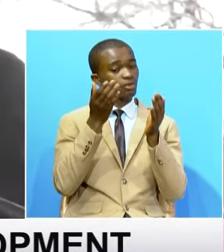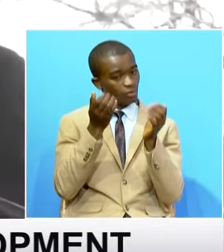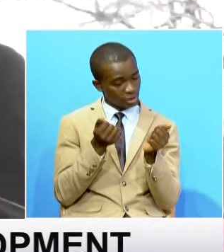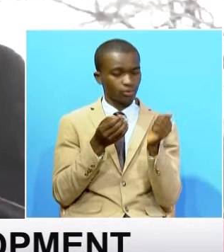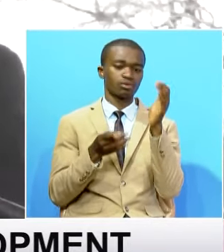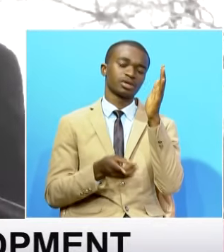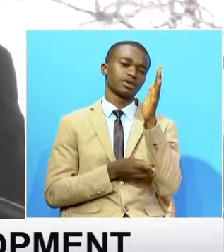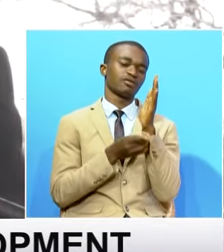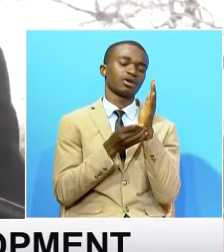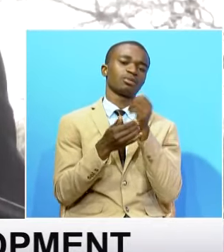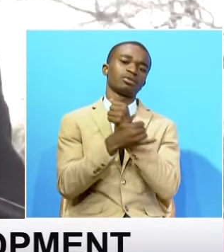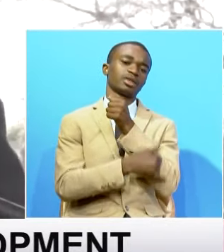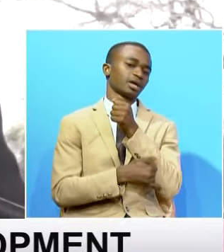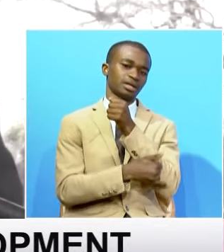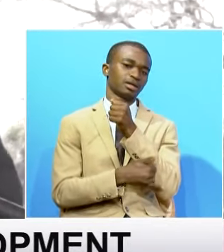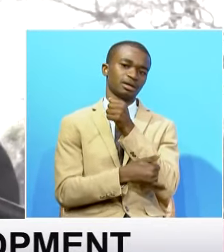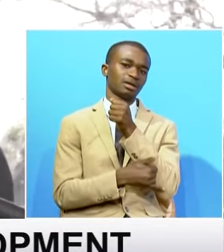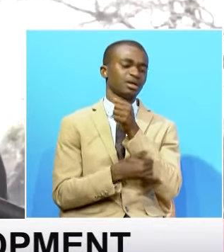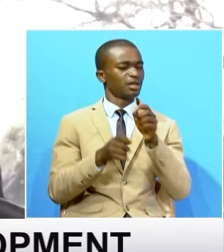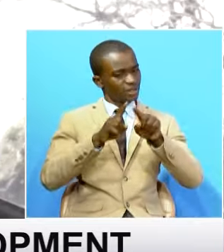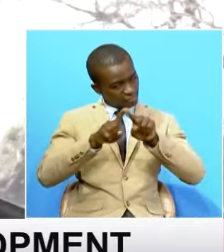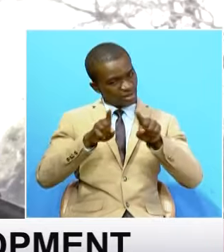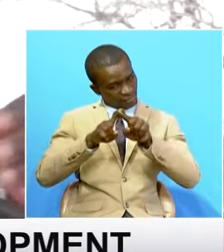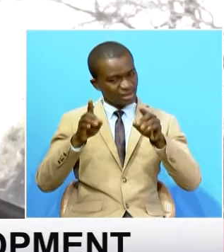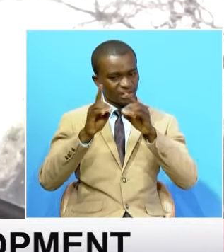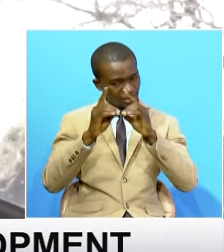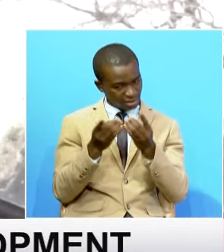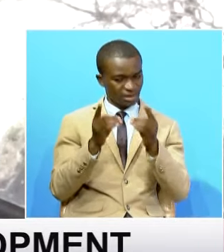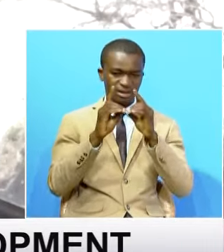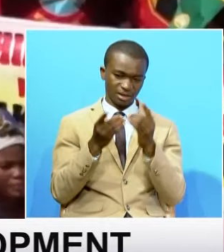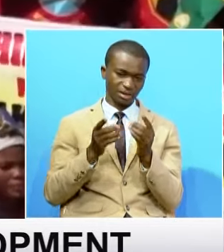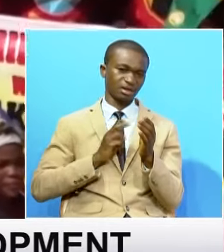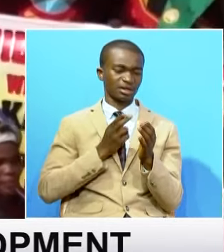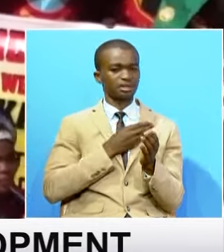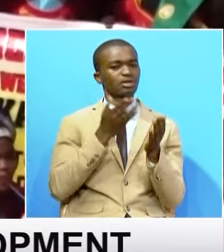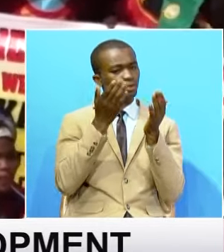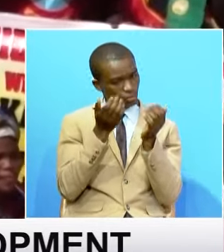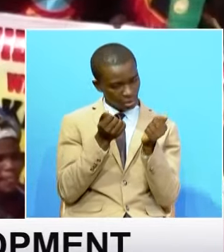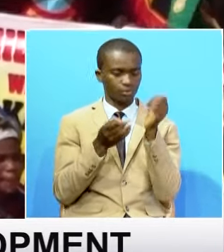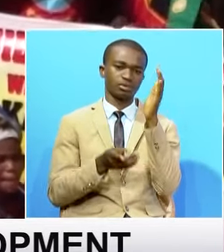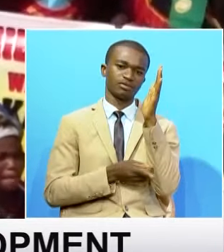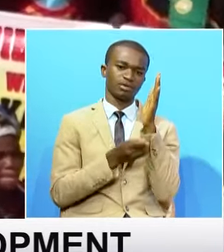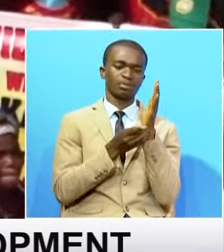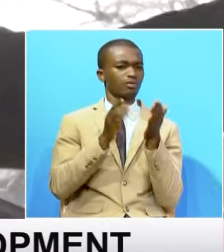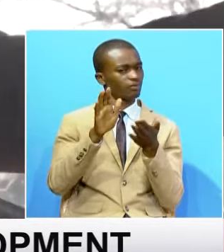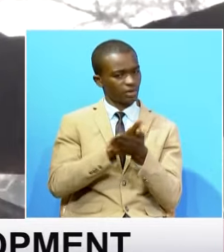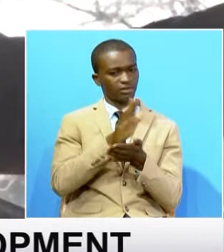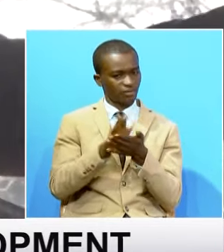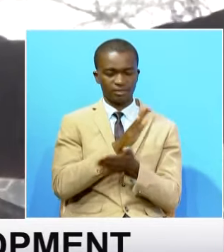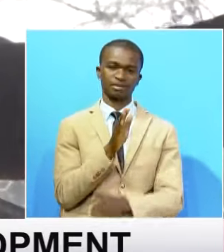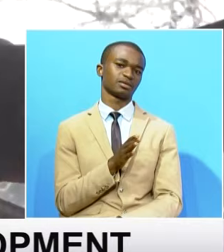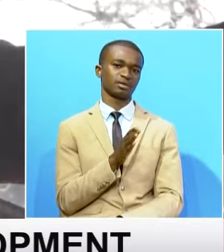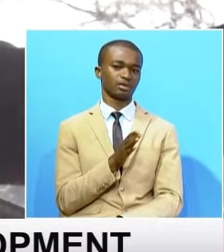Chiengi, Chelenge, Masabombe, Kashibishi, Wangu. Wamuna